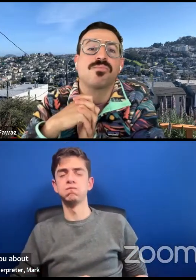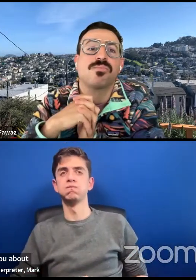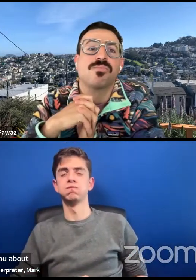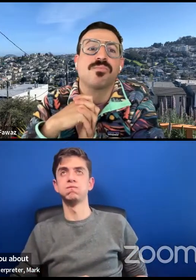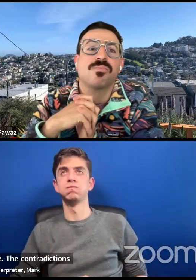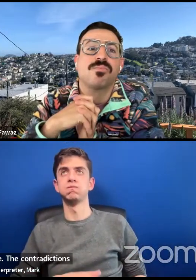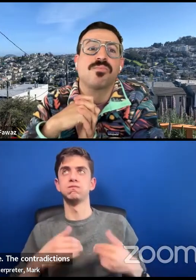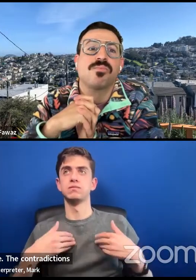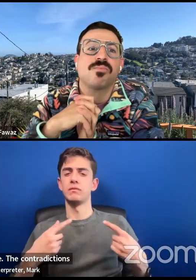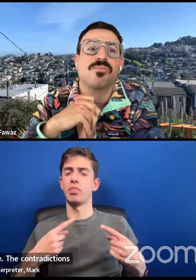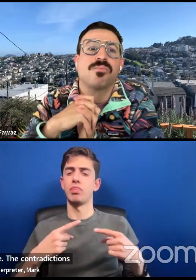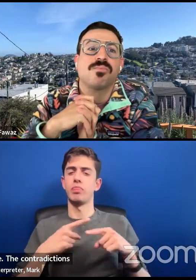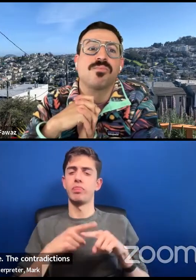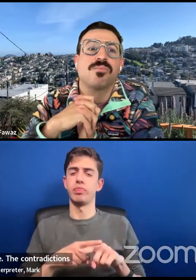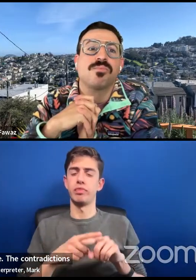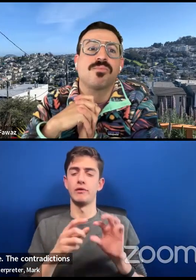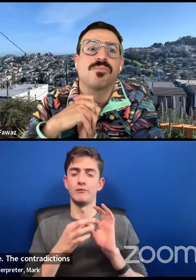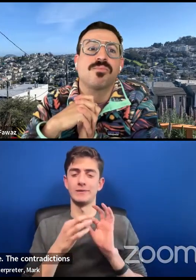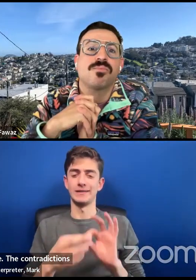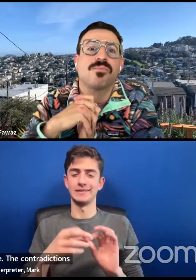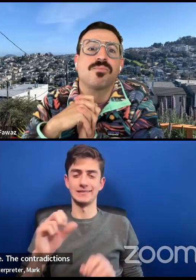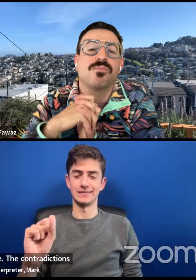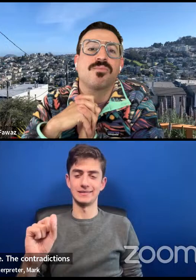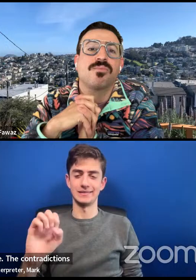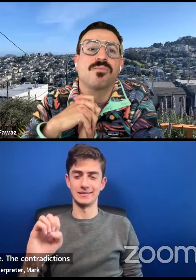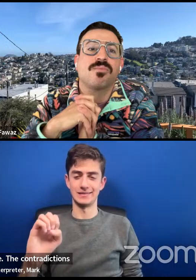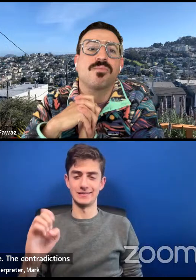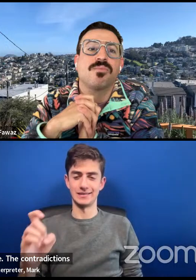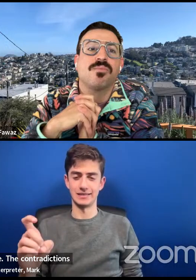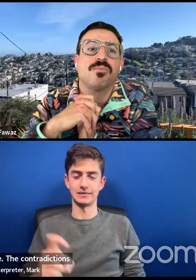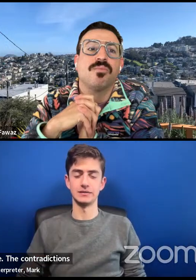around sex. I